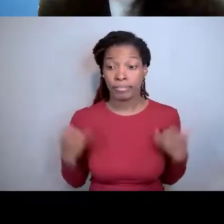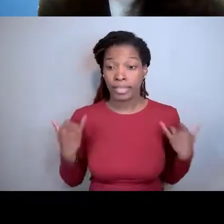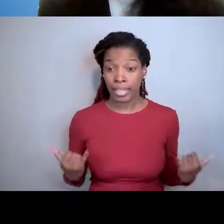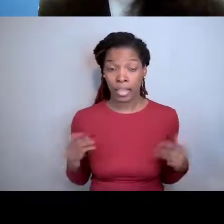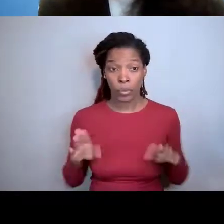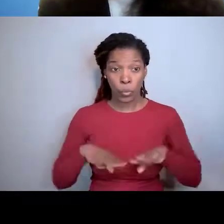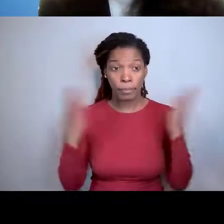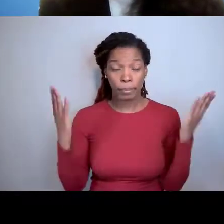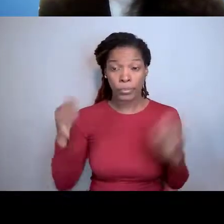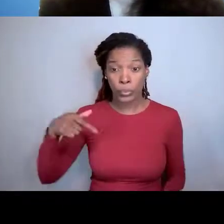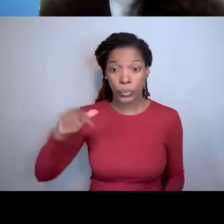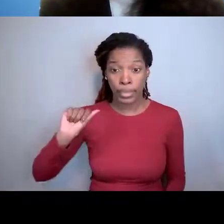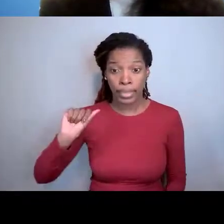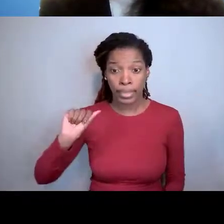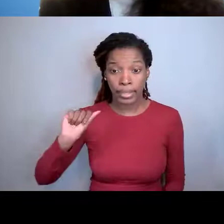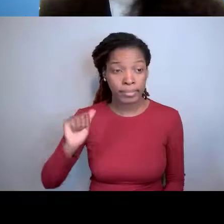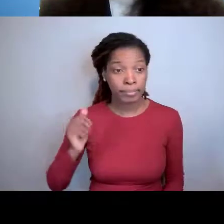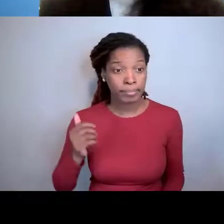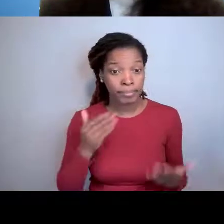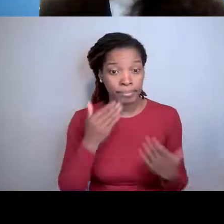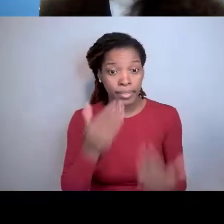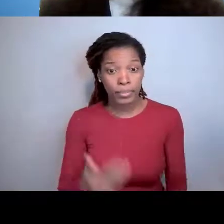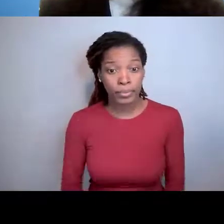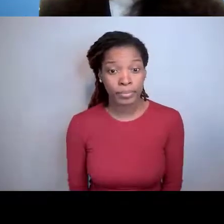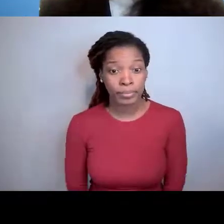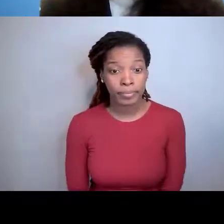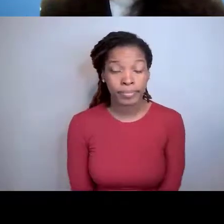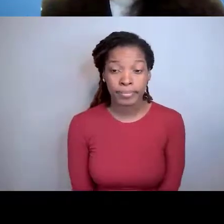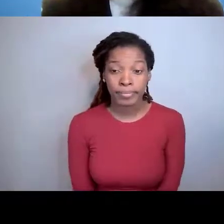that you may have. Thank you.